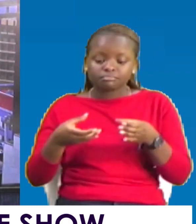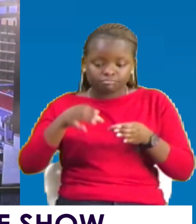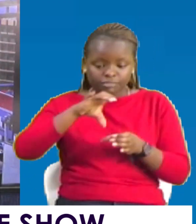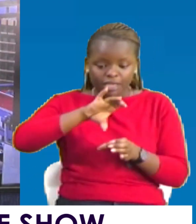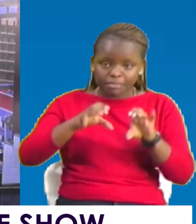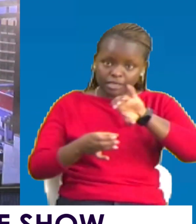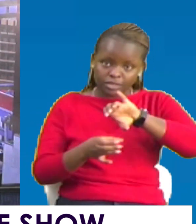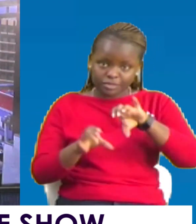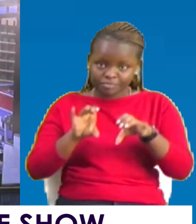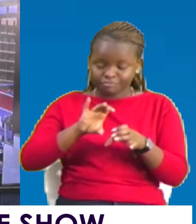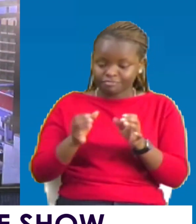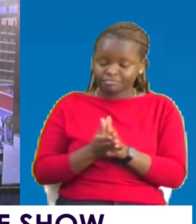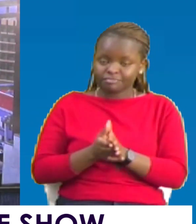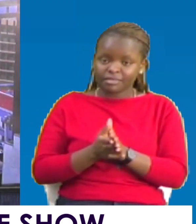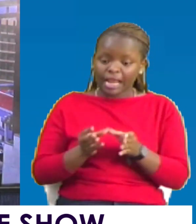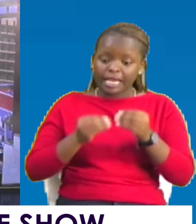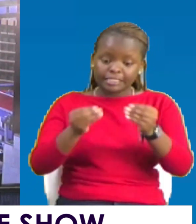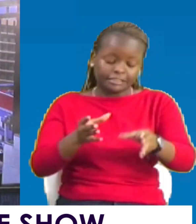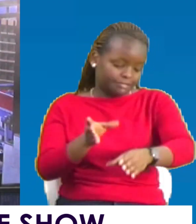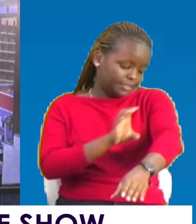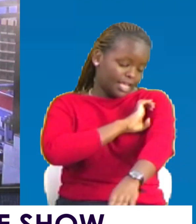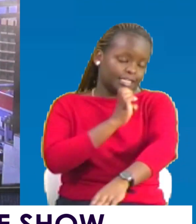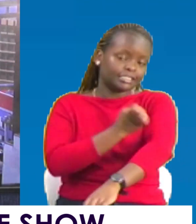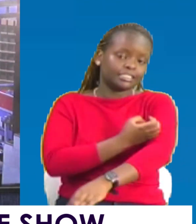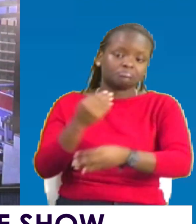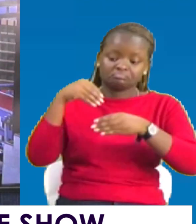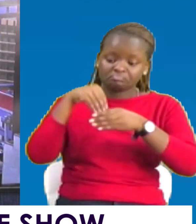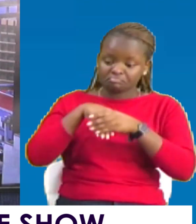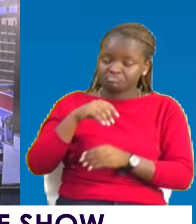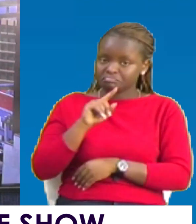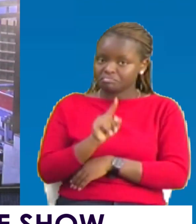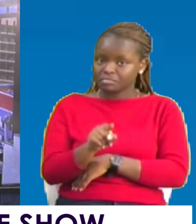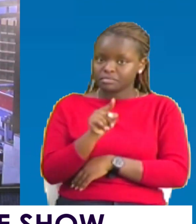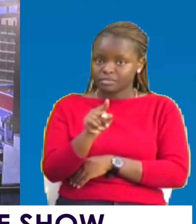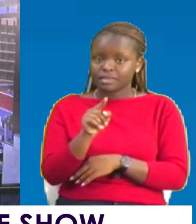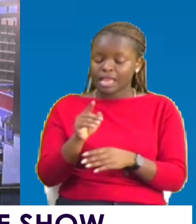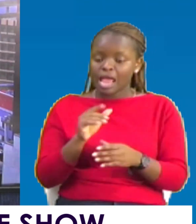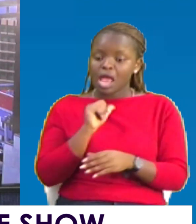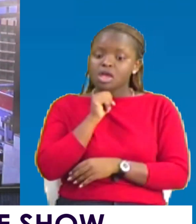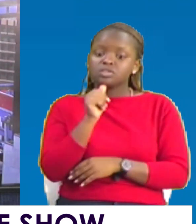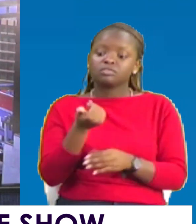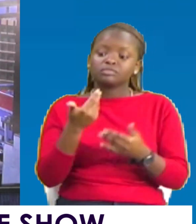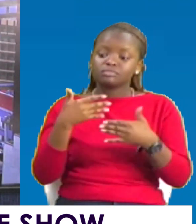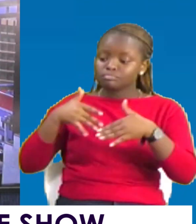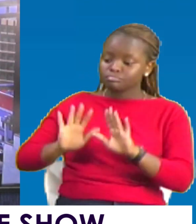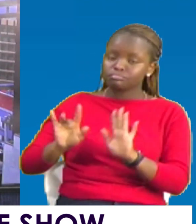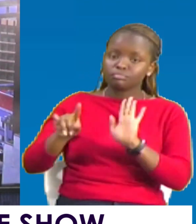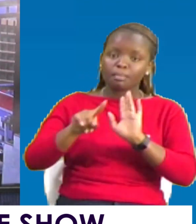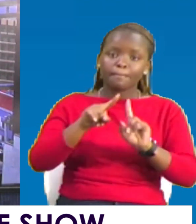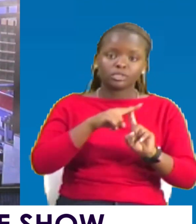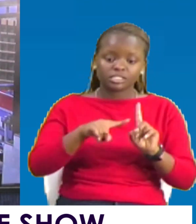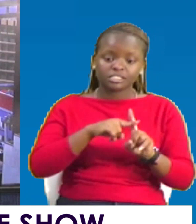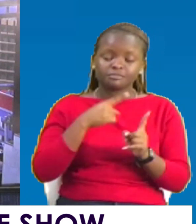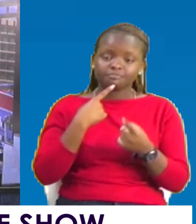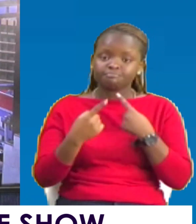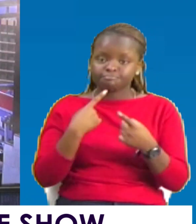chemical that releases energy on the inside of you. That is why you should not neglect positive talk.